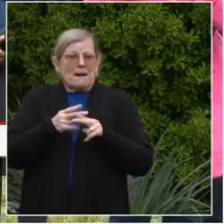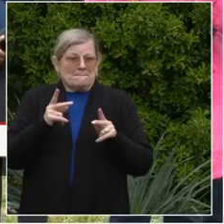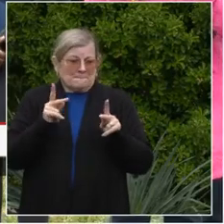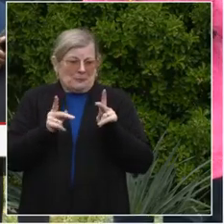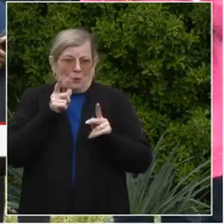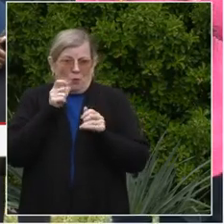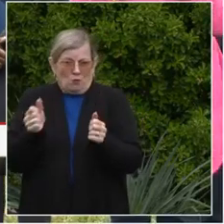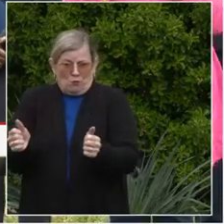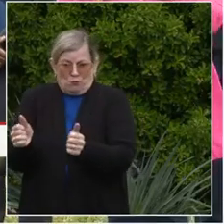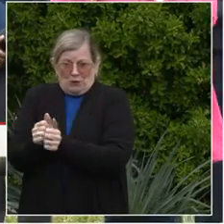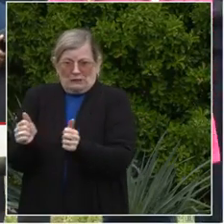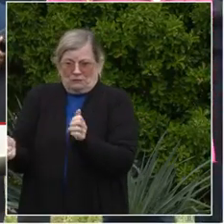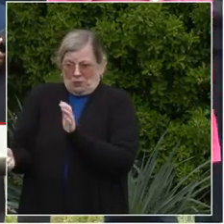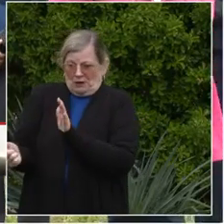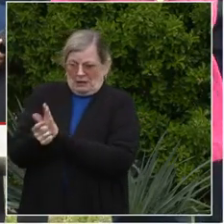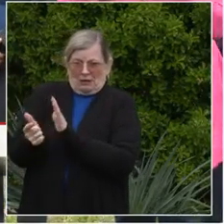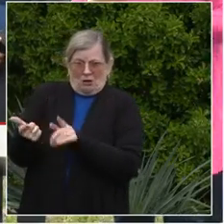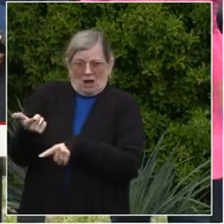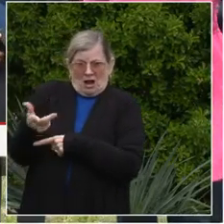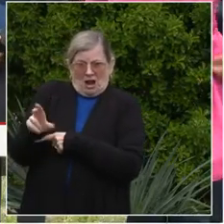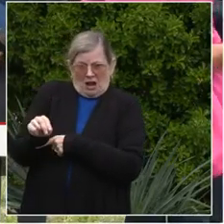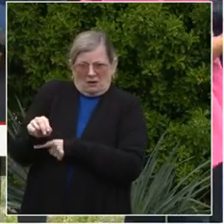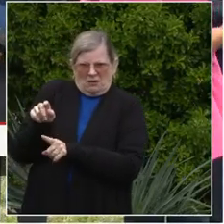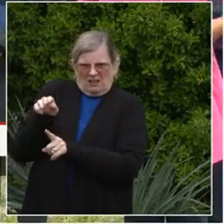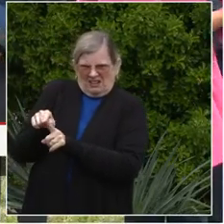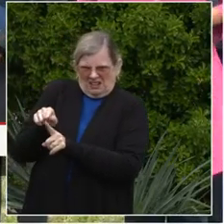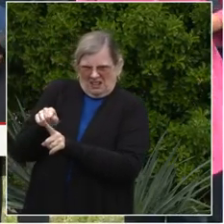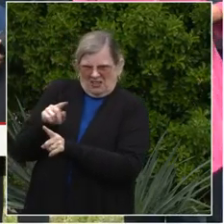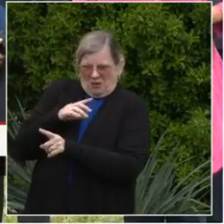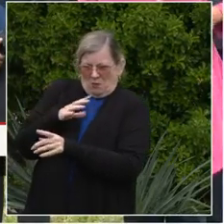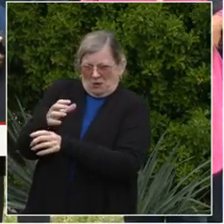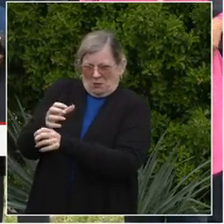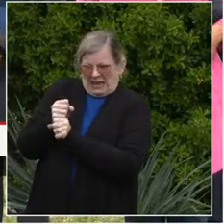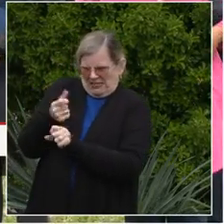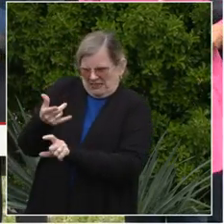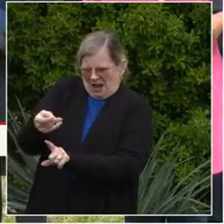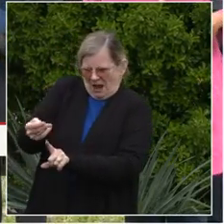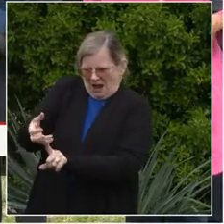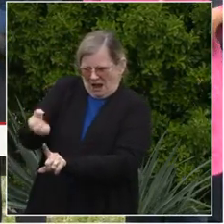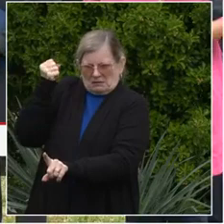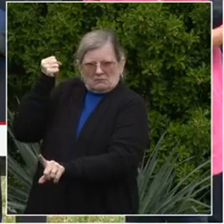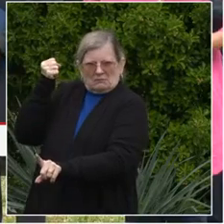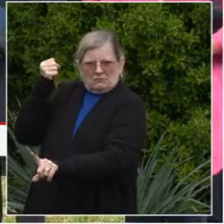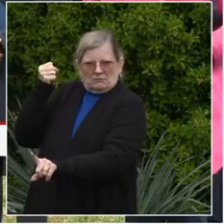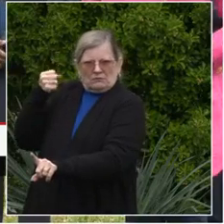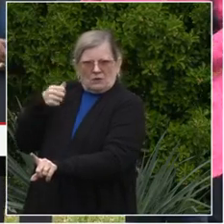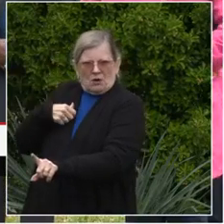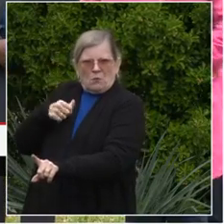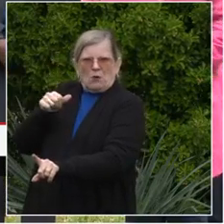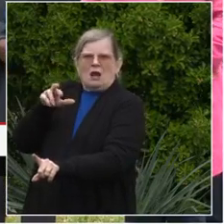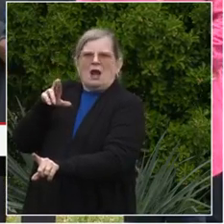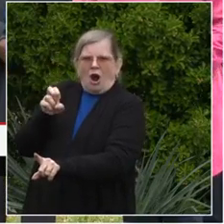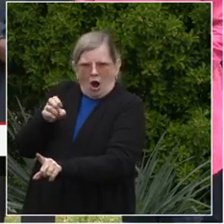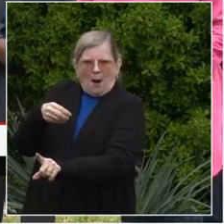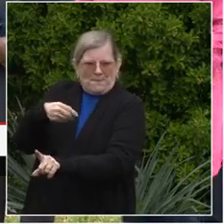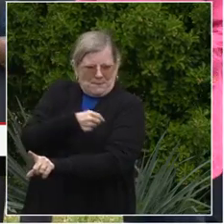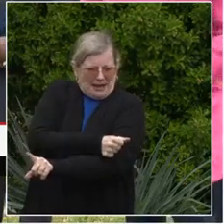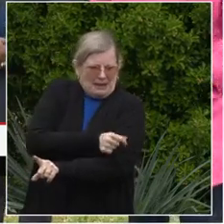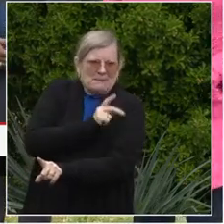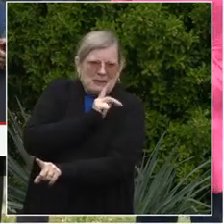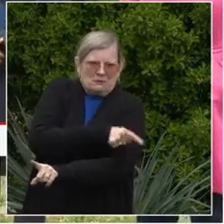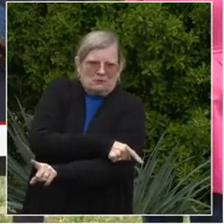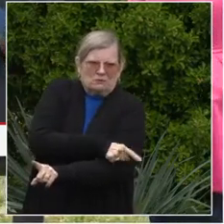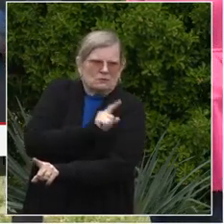illegal firearms. The key is that we recover the illegal firearm, but we'll get you that number. We are paying out money. And Chief, yes, sir. What if somebody doesn't